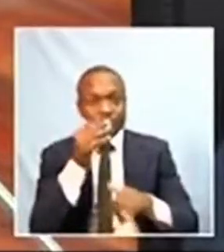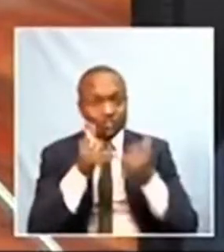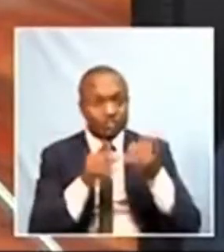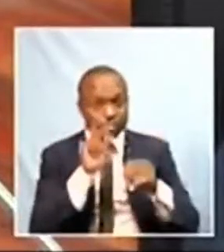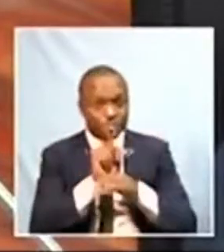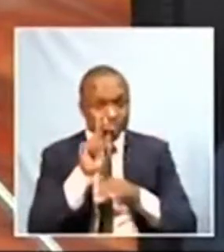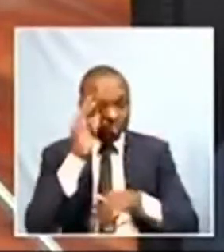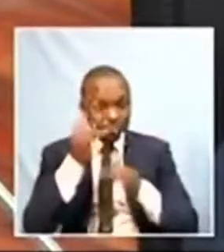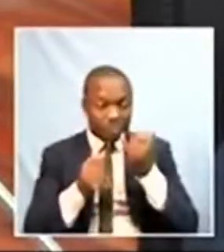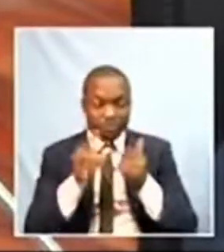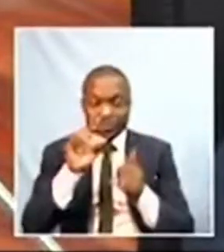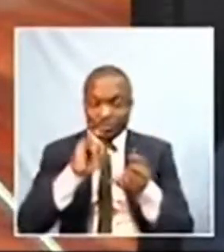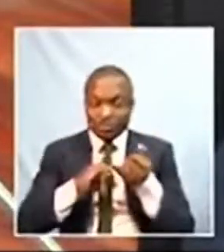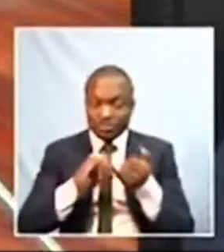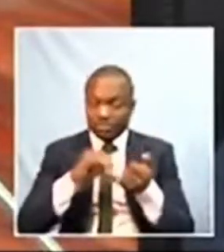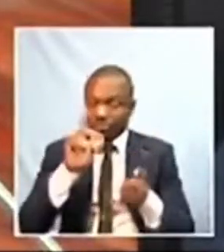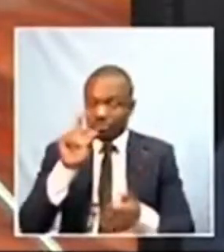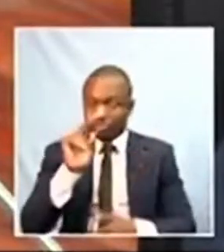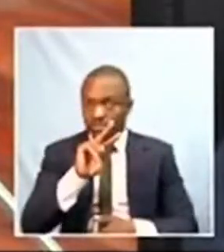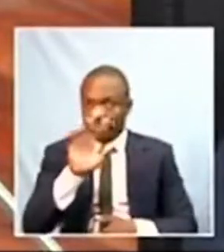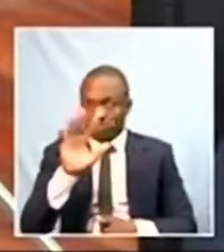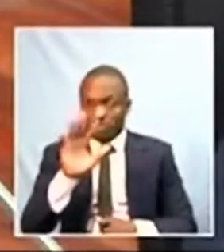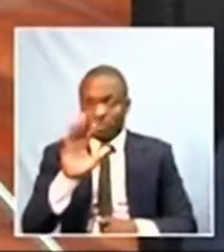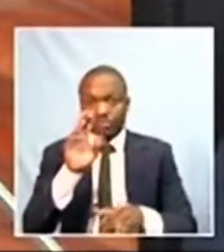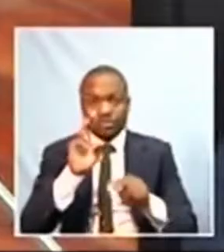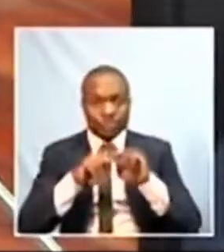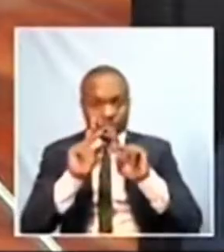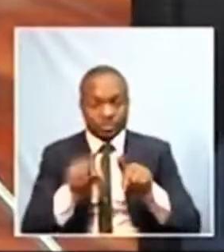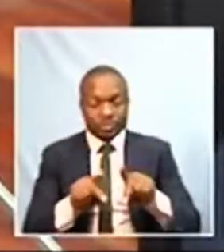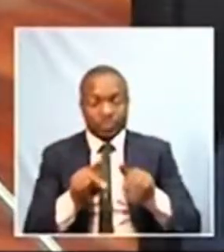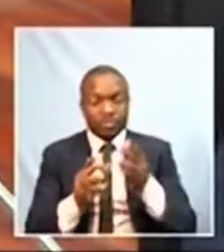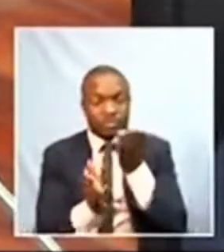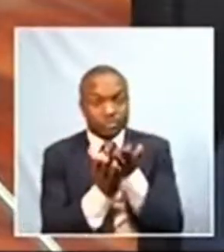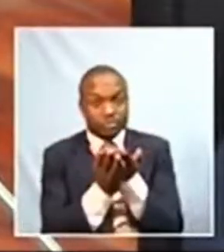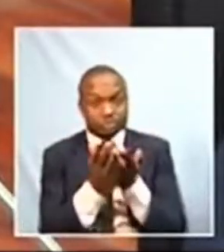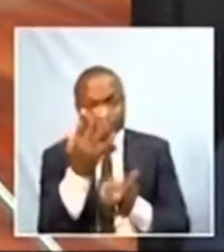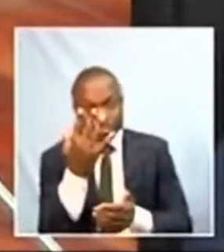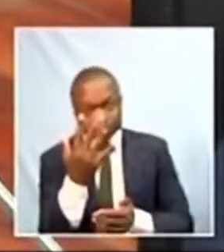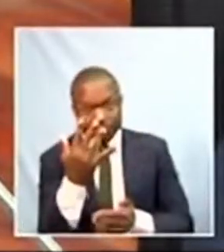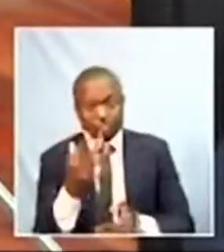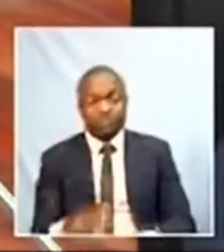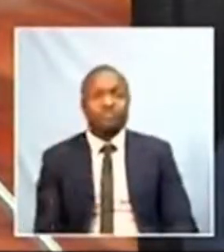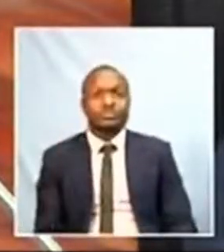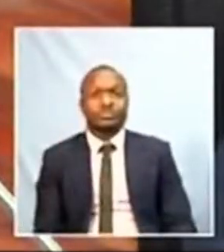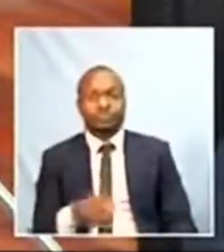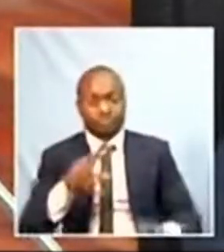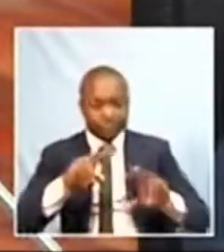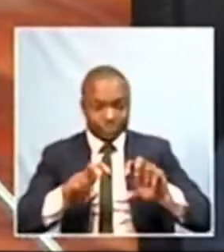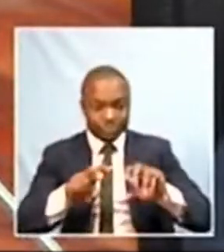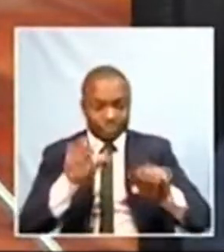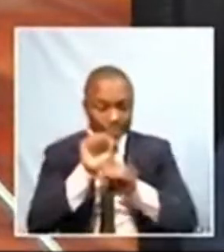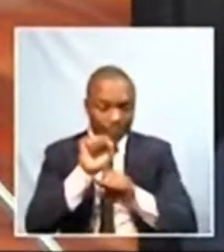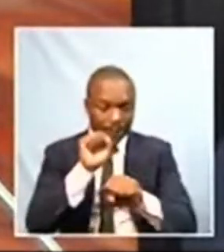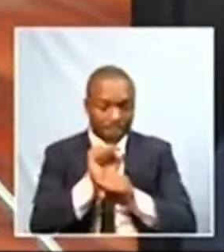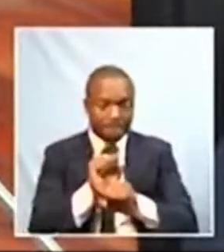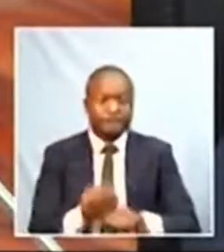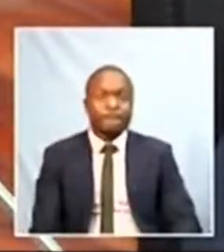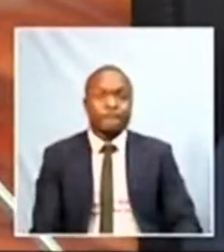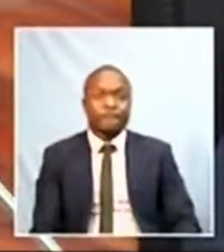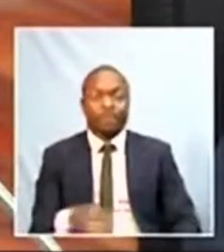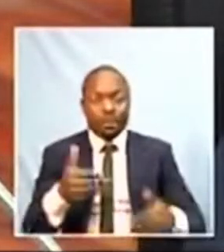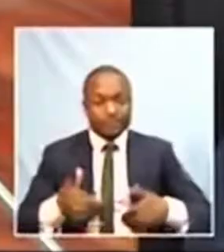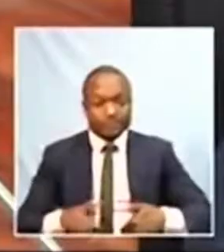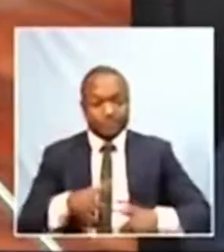by September 2025. Chair, we move to Appendix 5, analysis of performance,